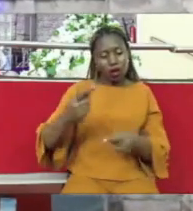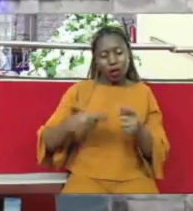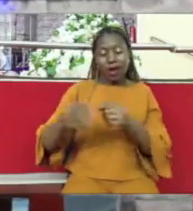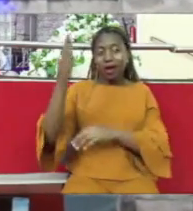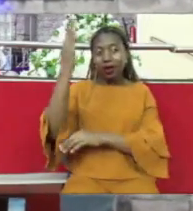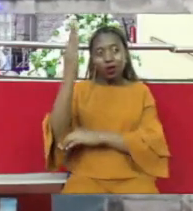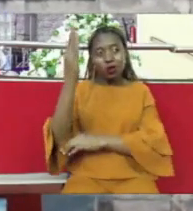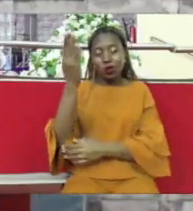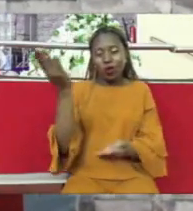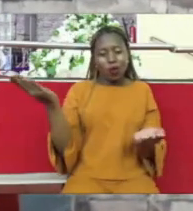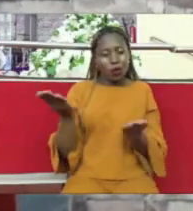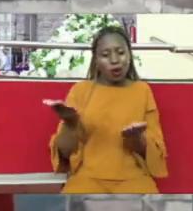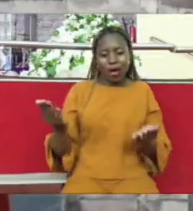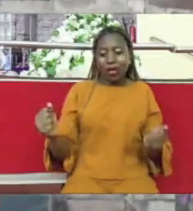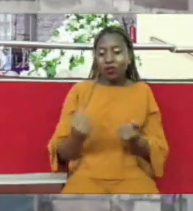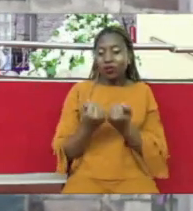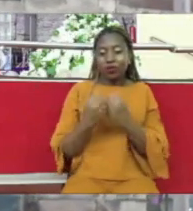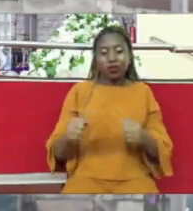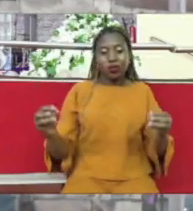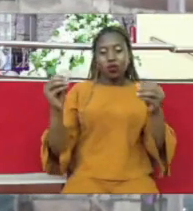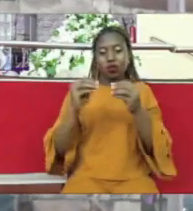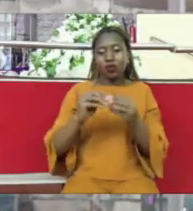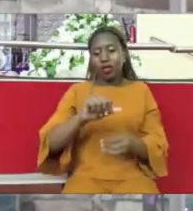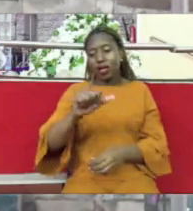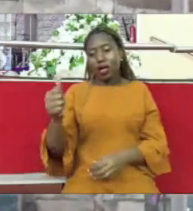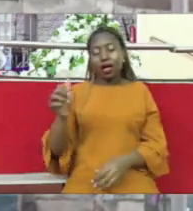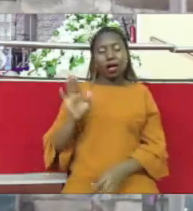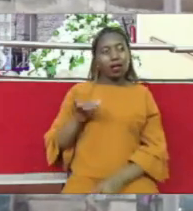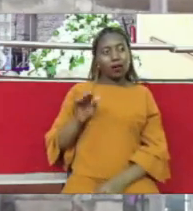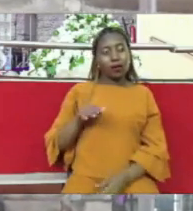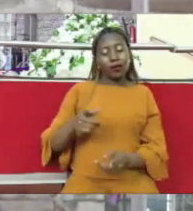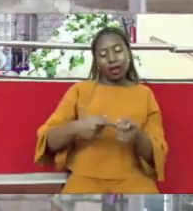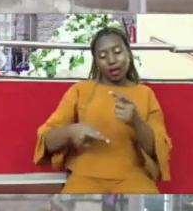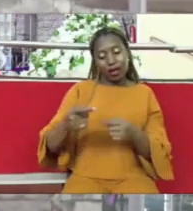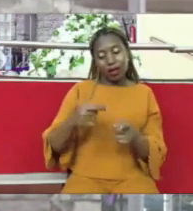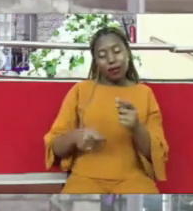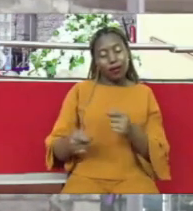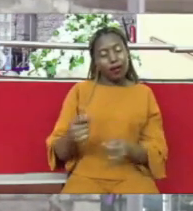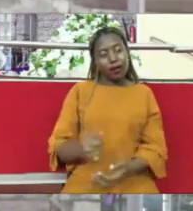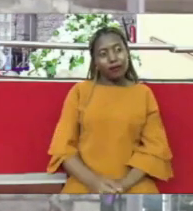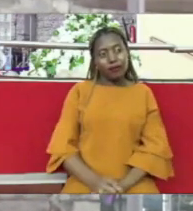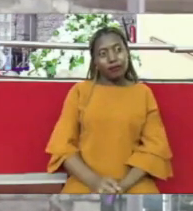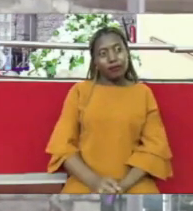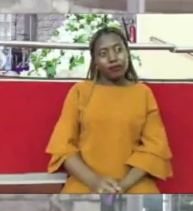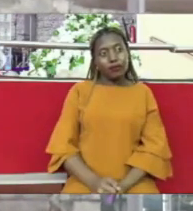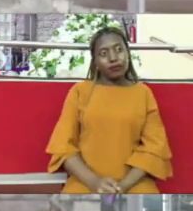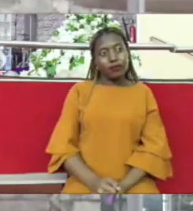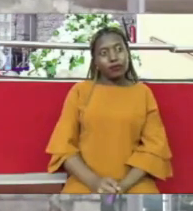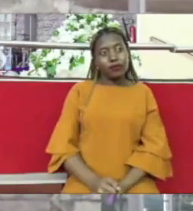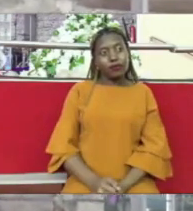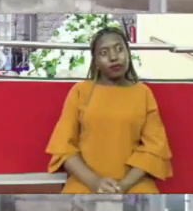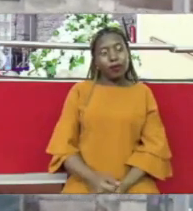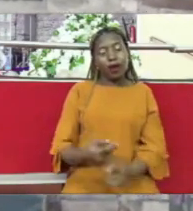the well. Pengine akaamua aende saa ambazo hakuna mwanamke mwingine angeenda pale kisimani sababu alikuwa amekejeliwa na kuchekwa sana. But what